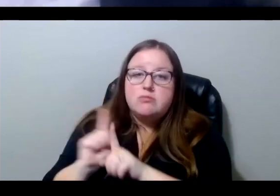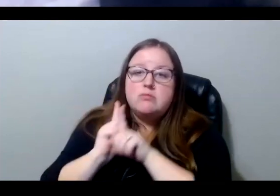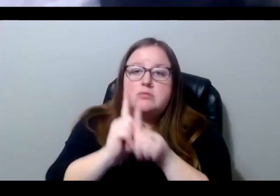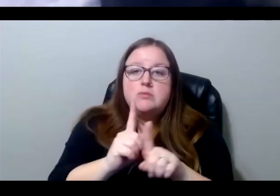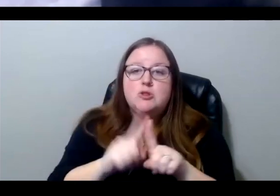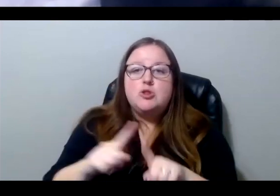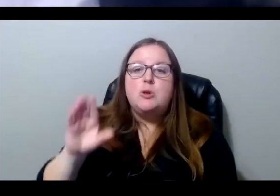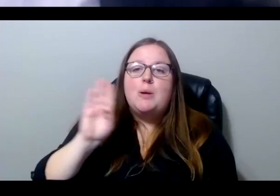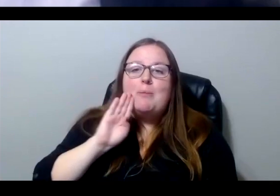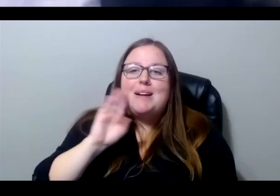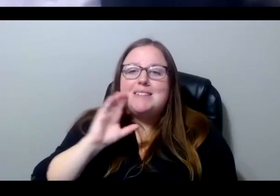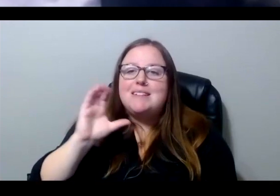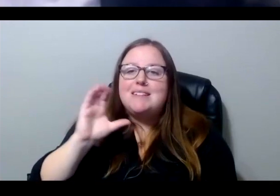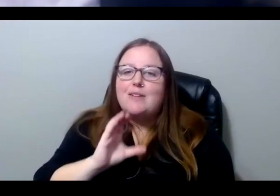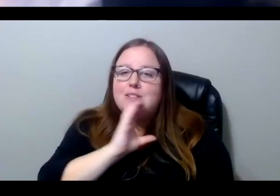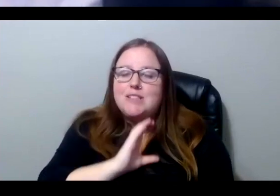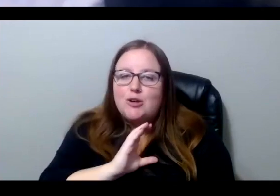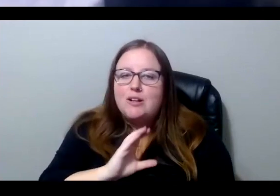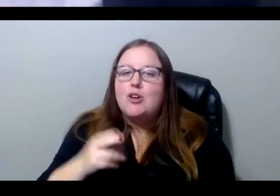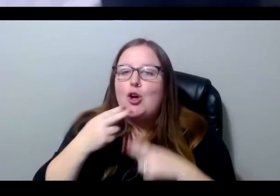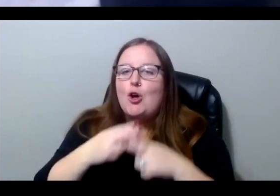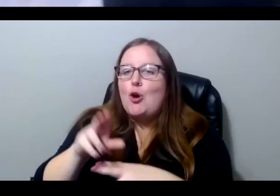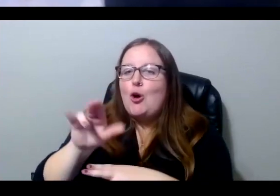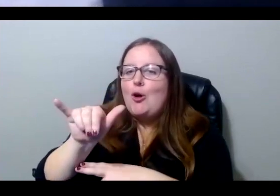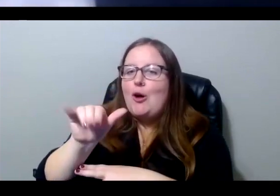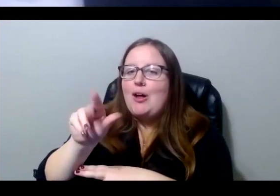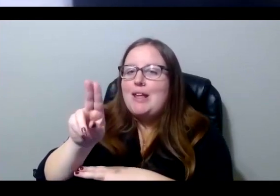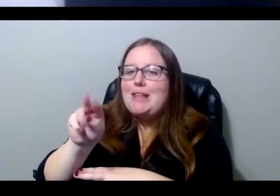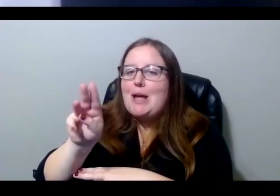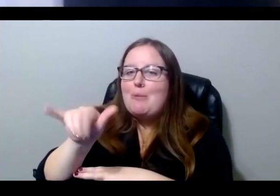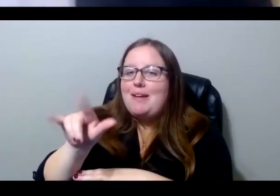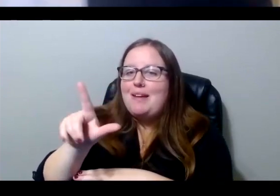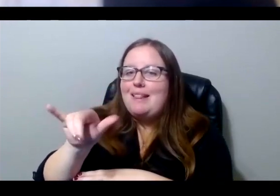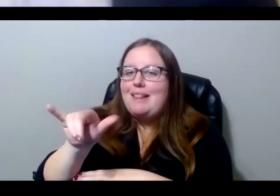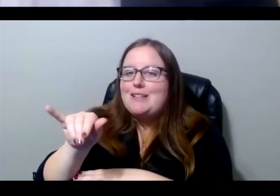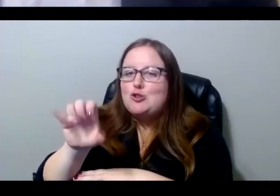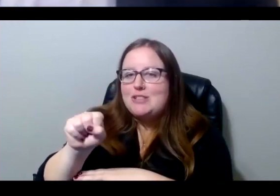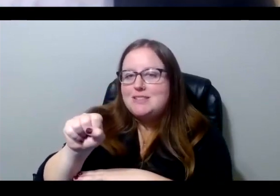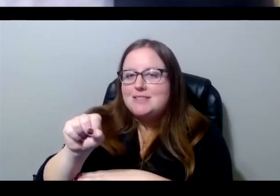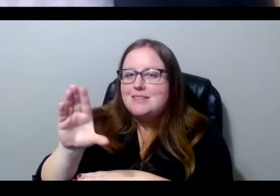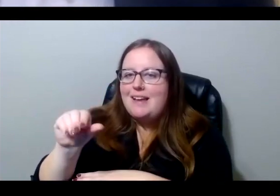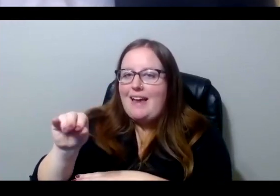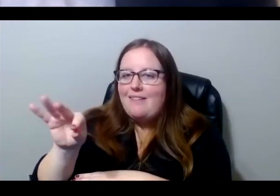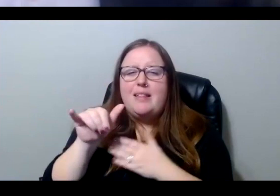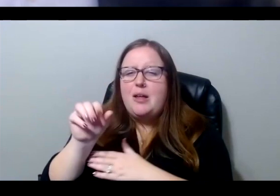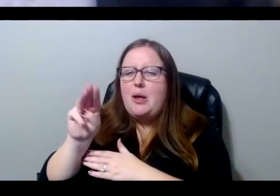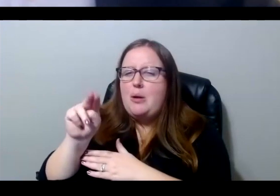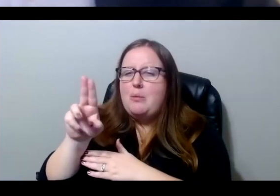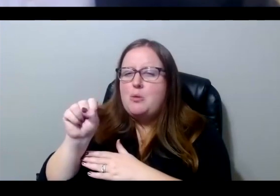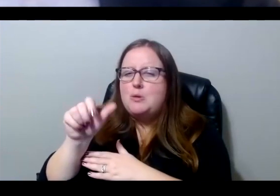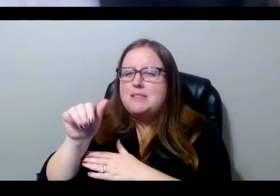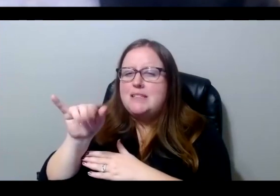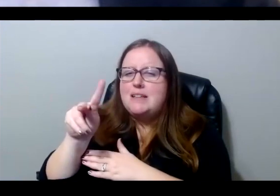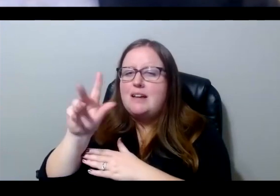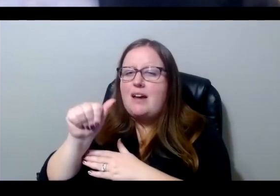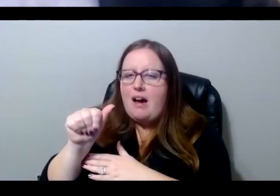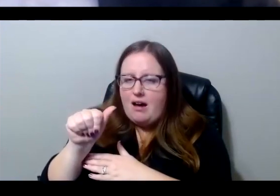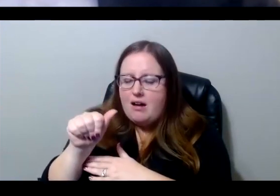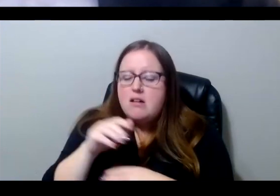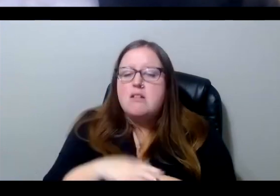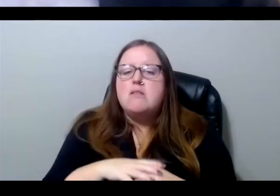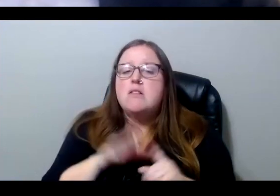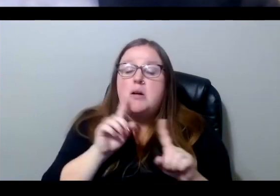child to have gone through such trauma after leading these relatively, whatever normal, unquote, lives they